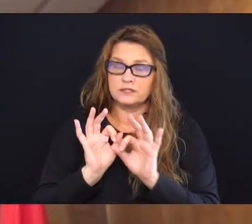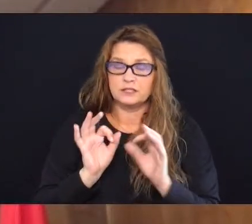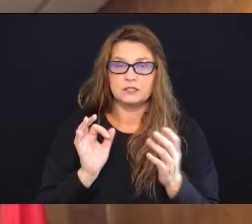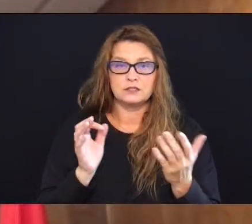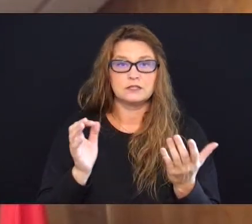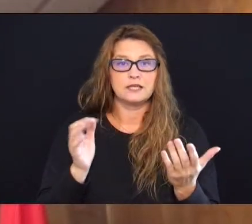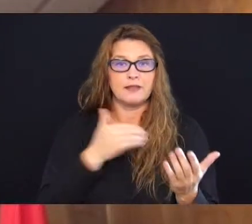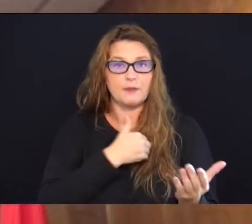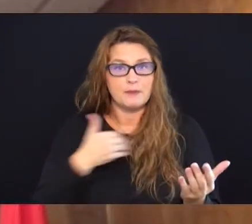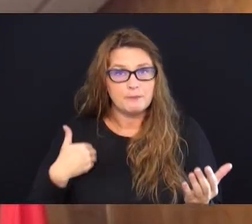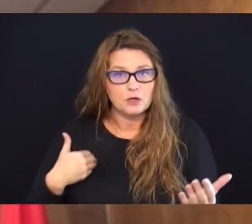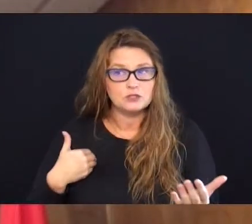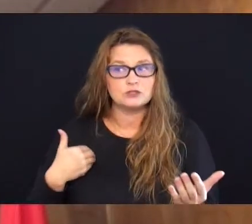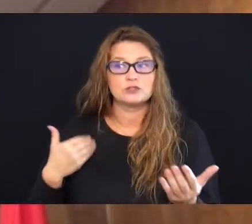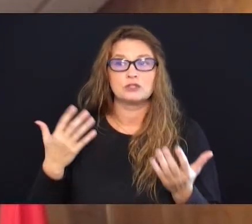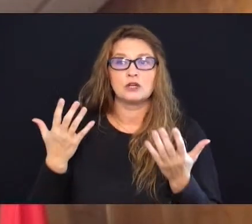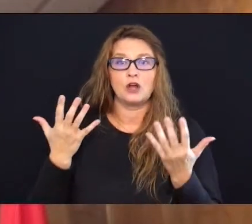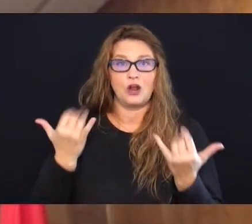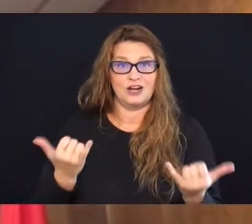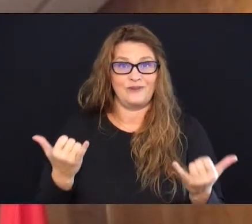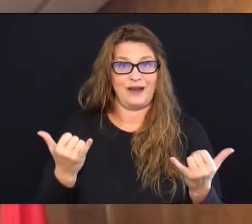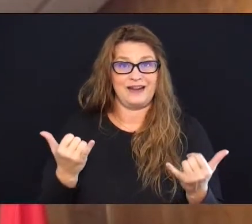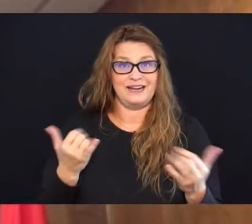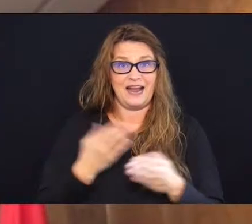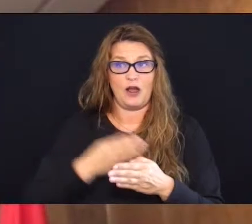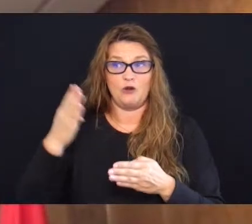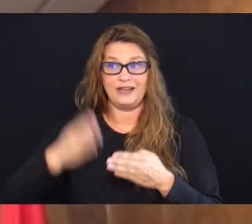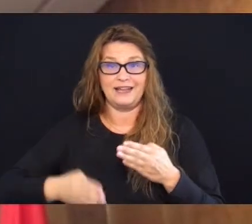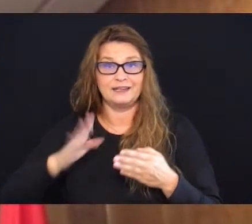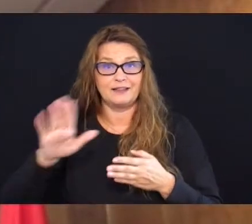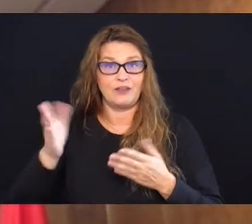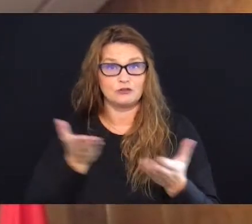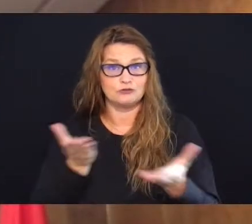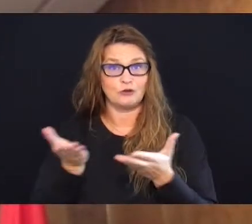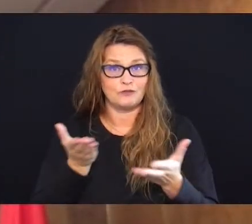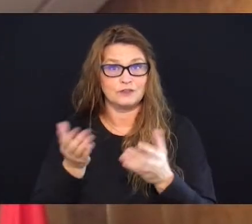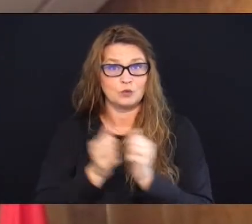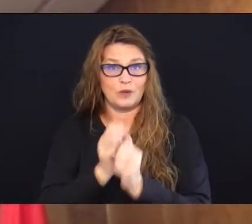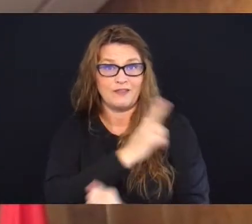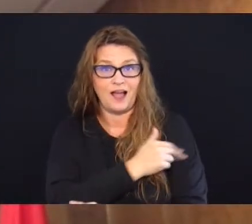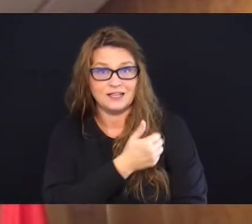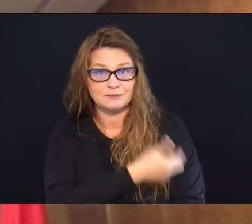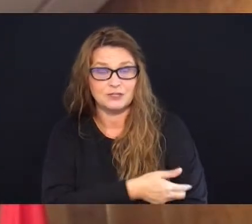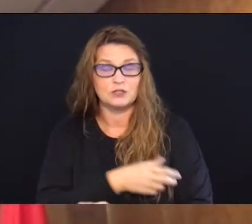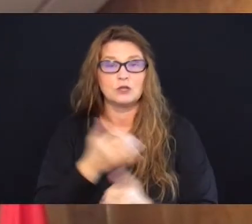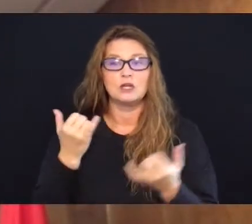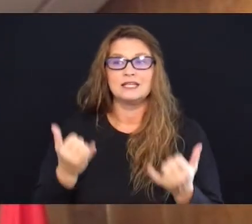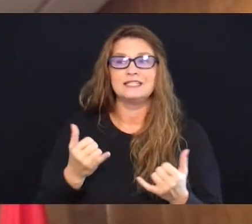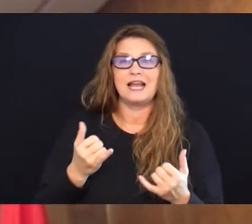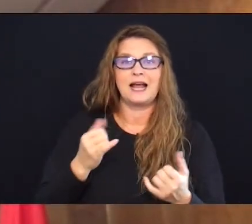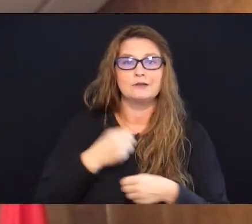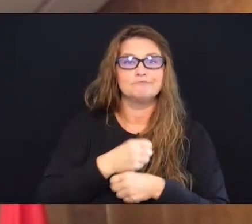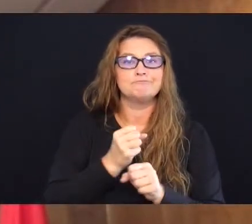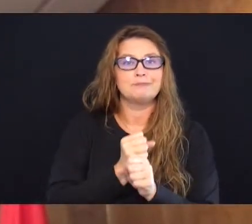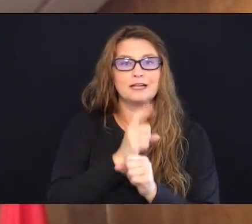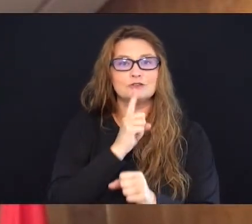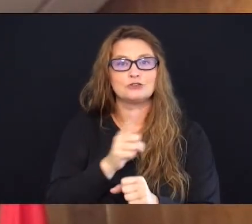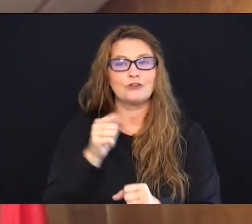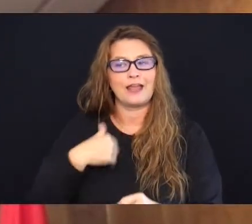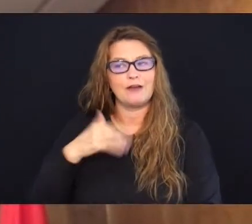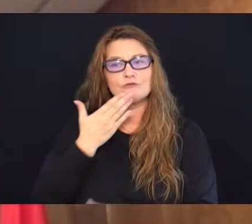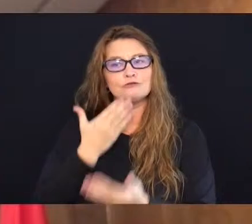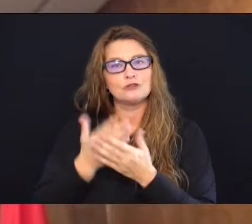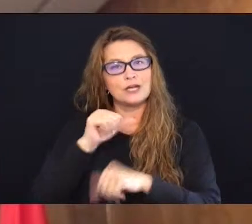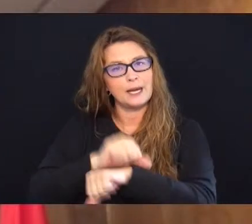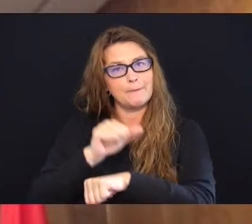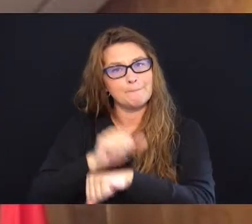our members are coming off of their COVID orders to make sure that they have good employment post the pandemic